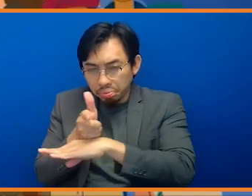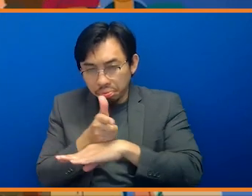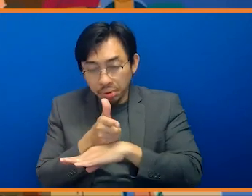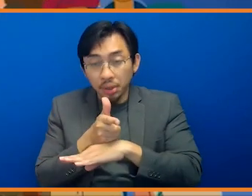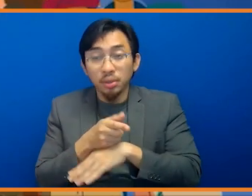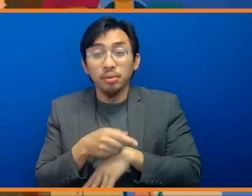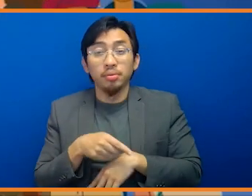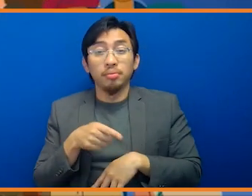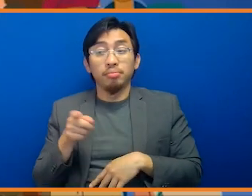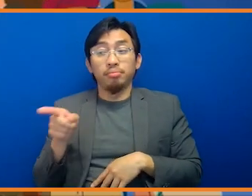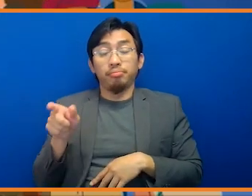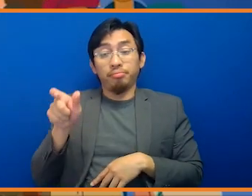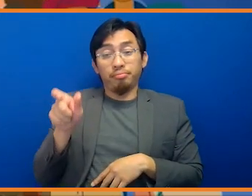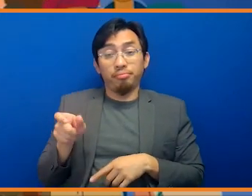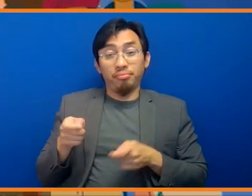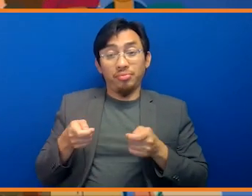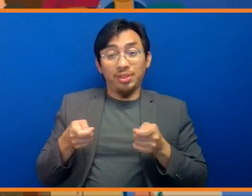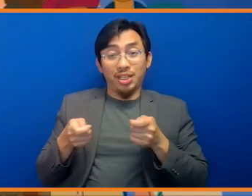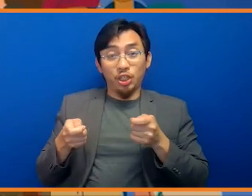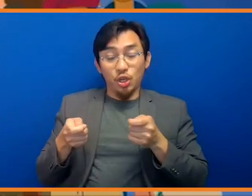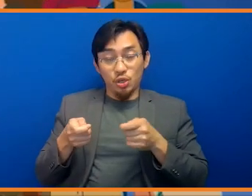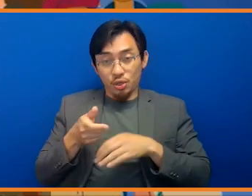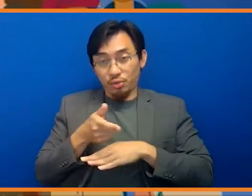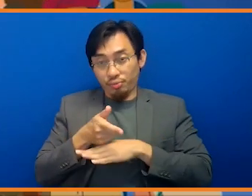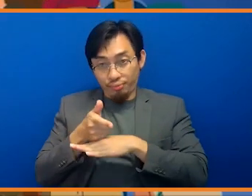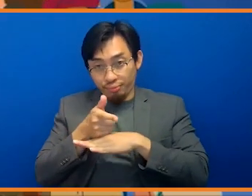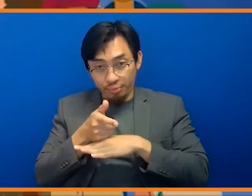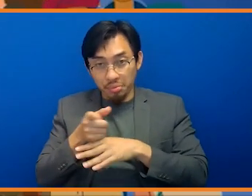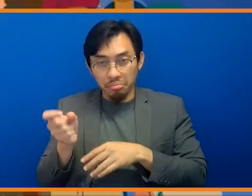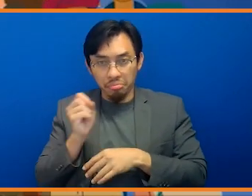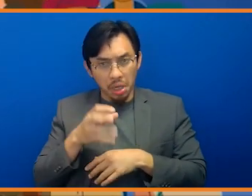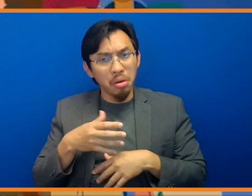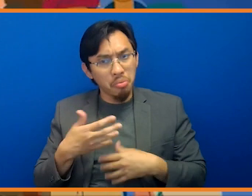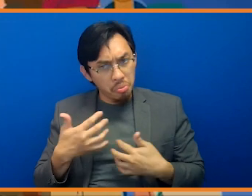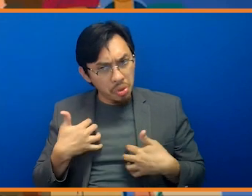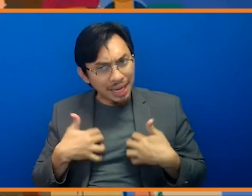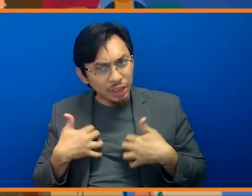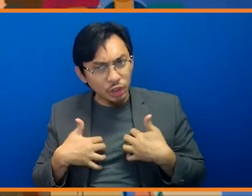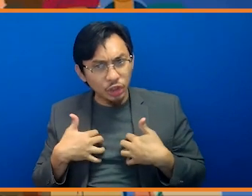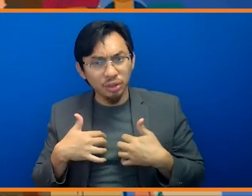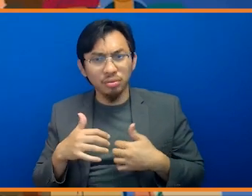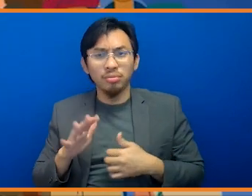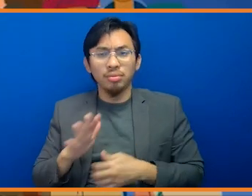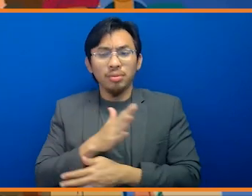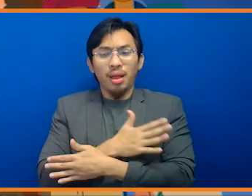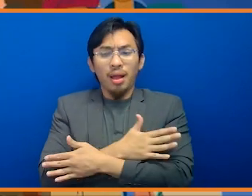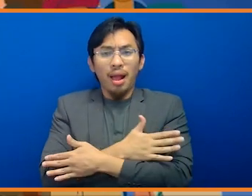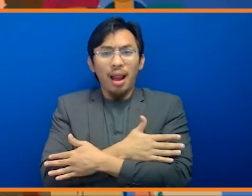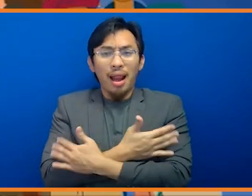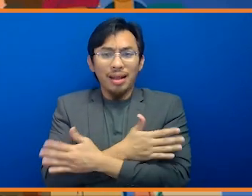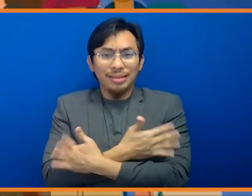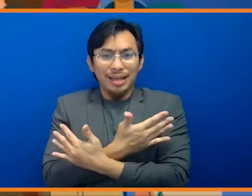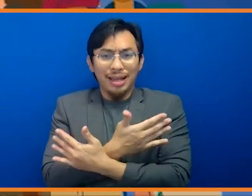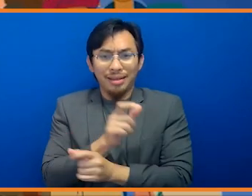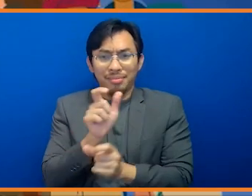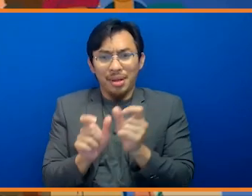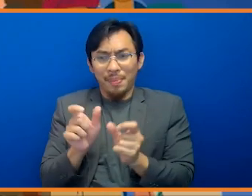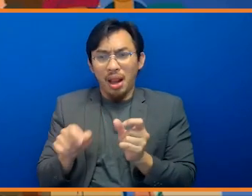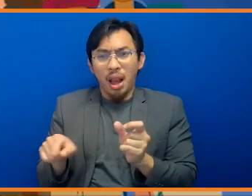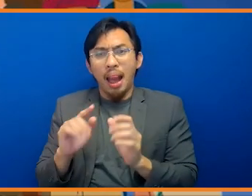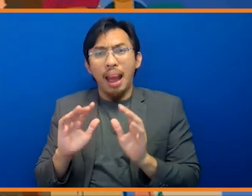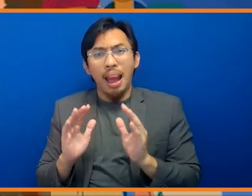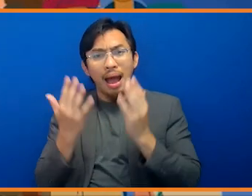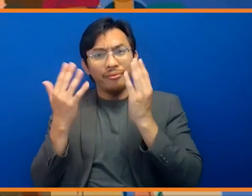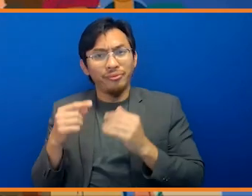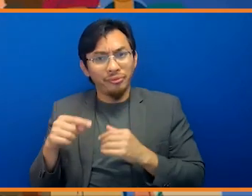That director was, at the time, the director was interested in the lives of Aceh